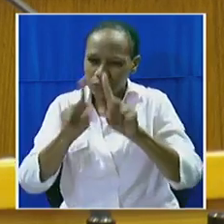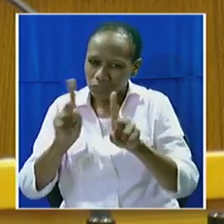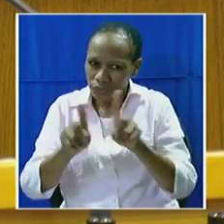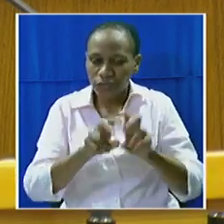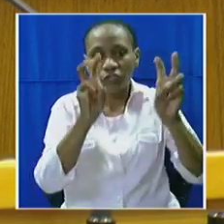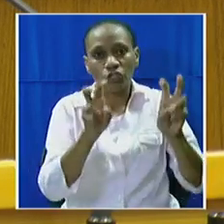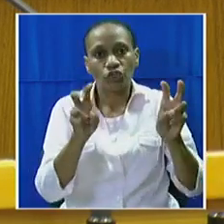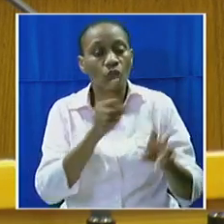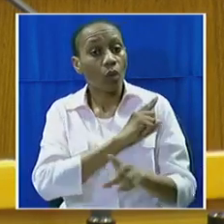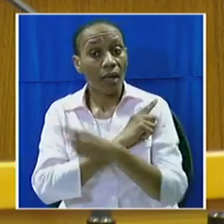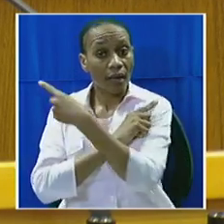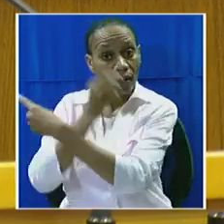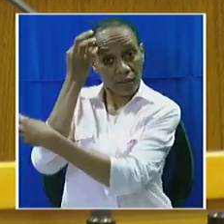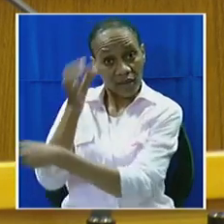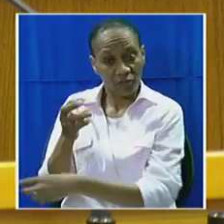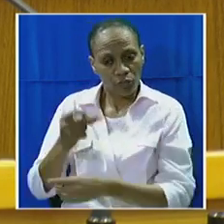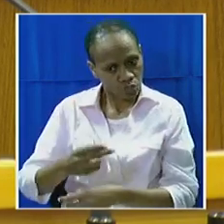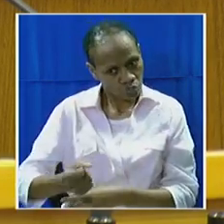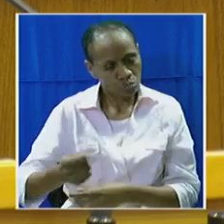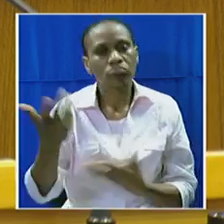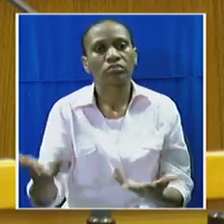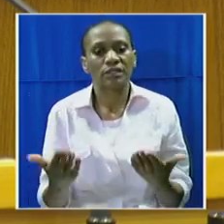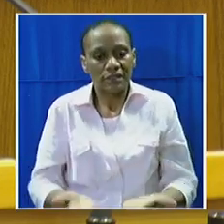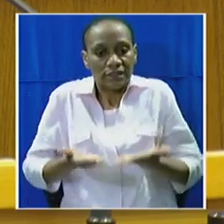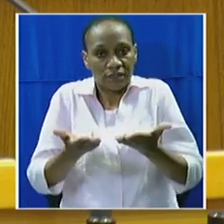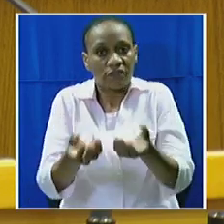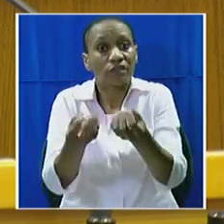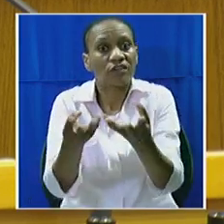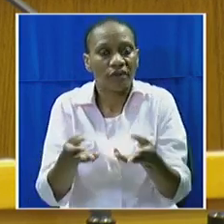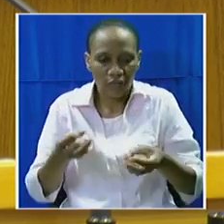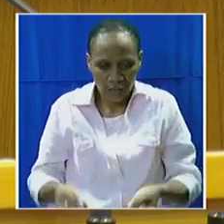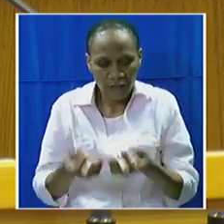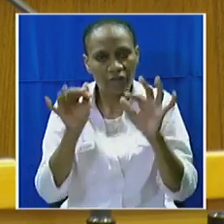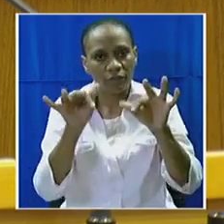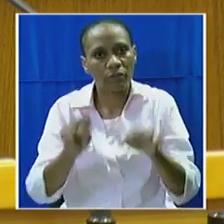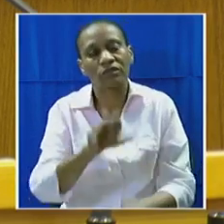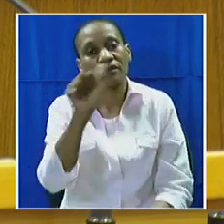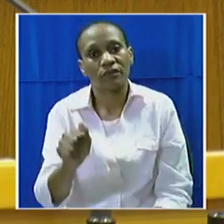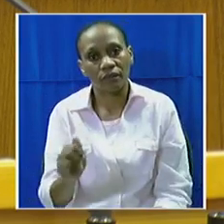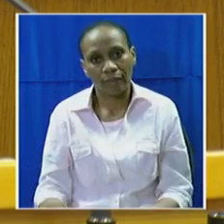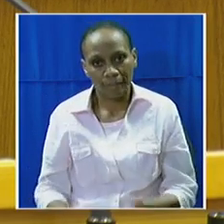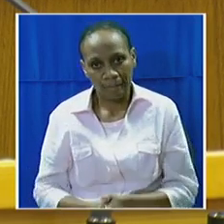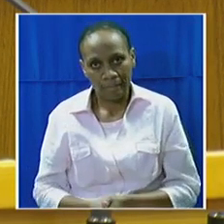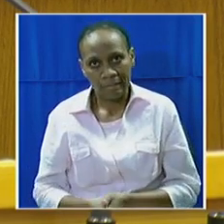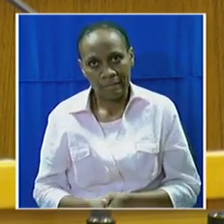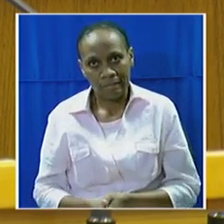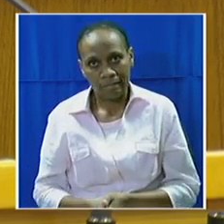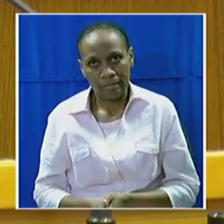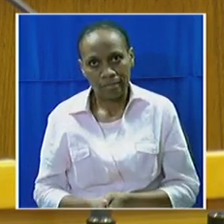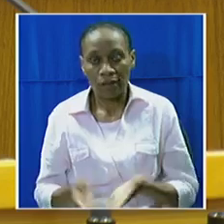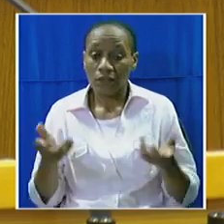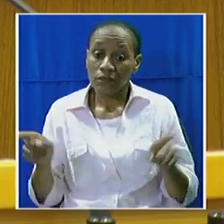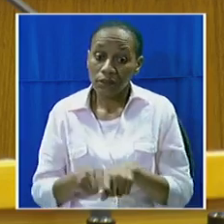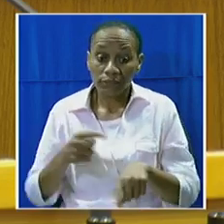ngesangqi esiphezulu ukusinkonzo ebantwini. There is a need to address issues of capability and capacity